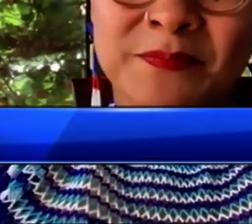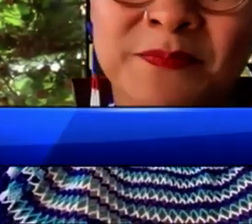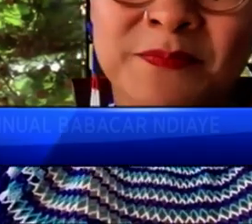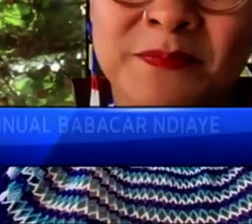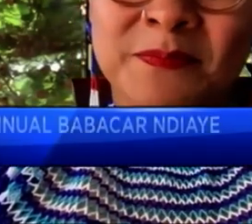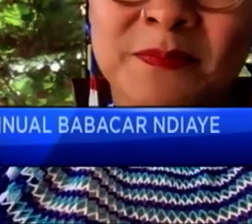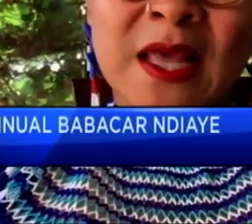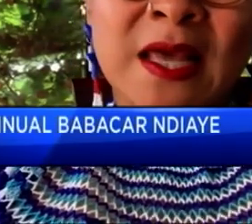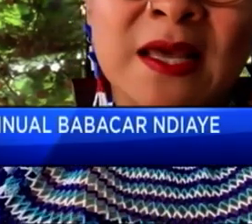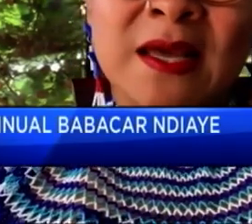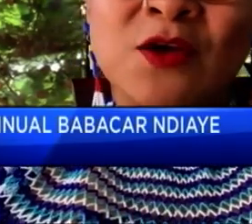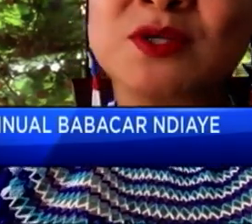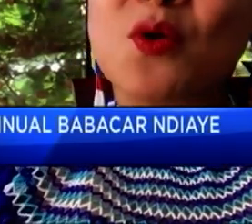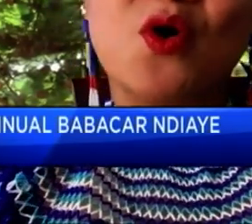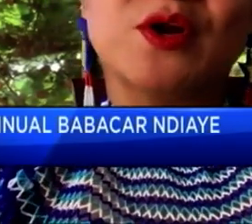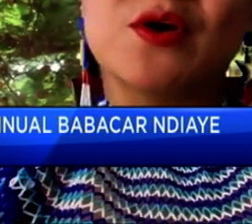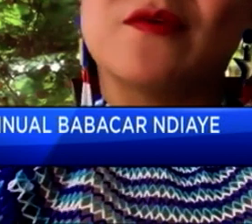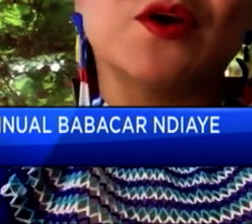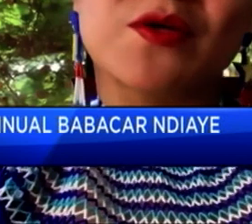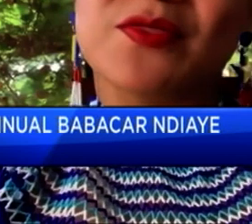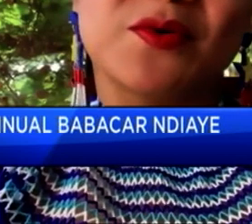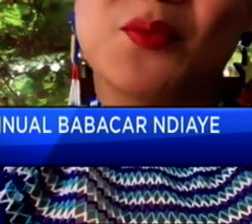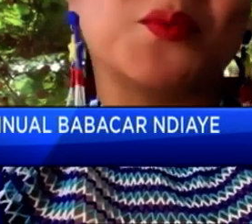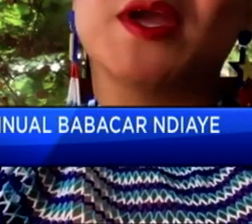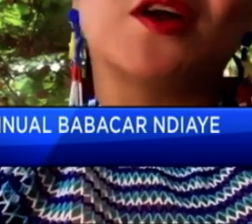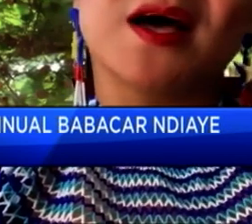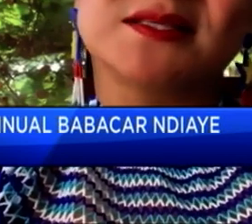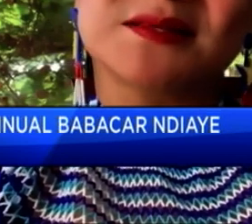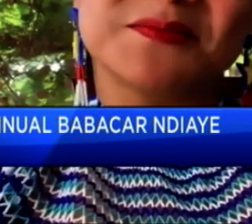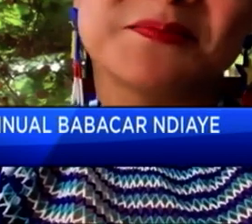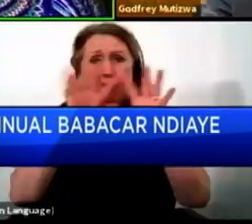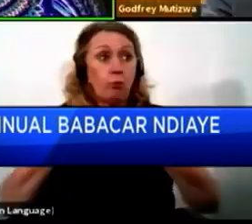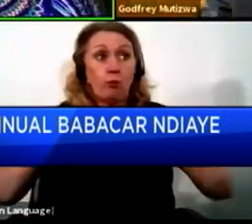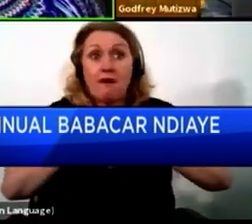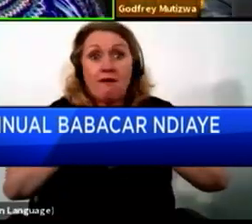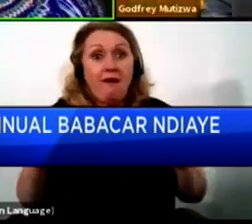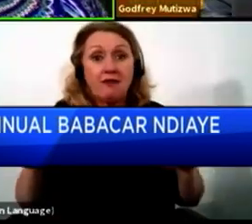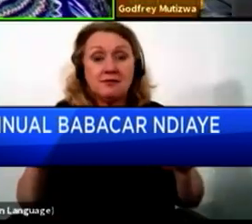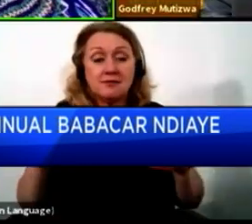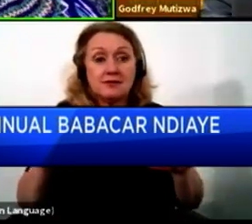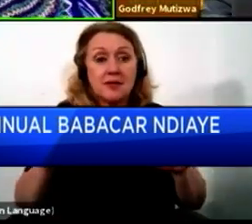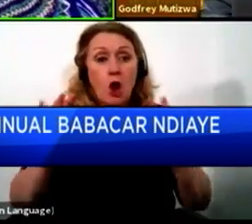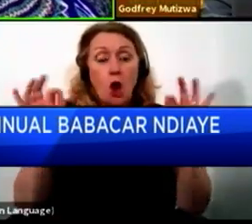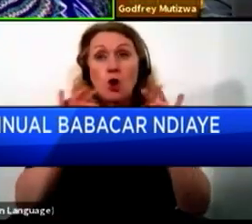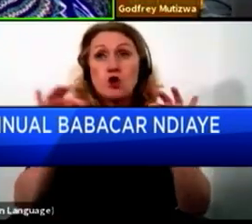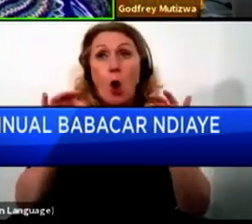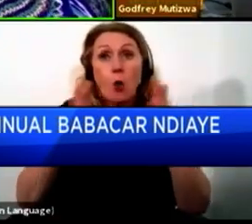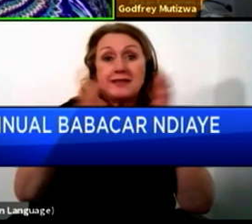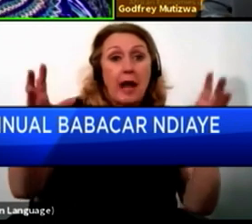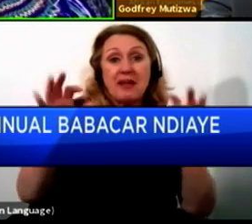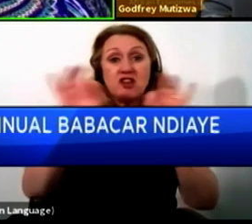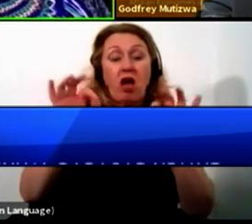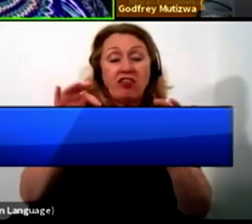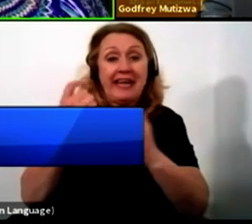Are. There is no corner of the earth where we are not, no dimension of